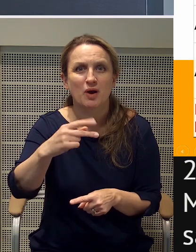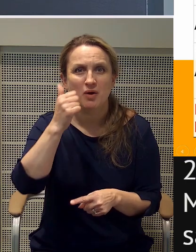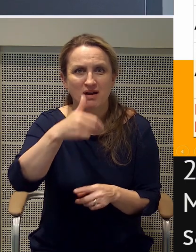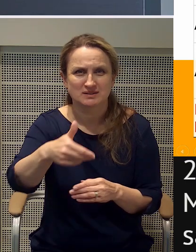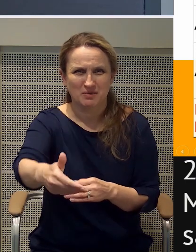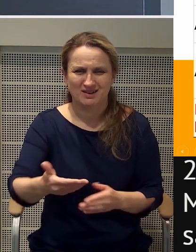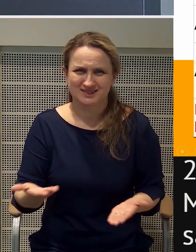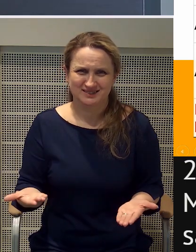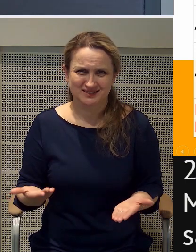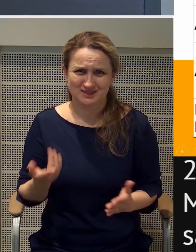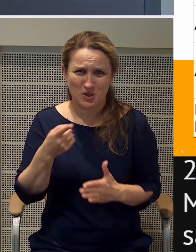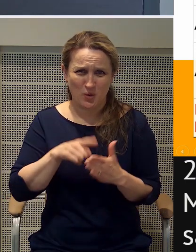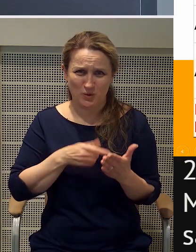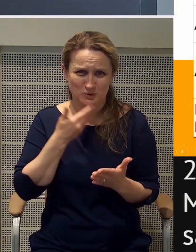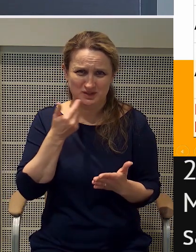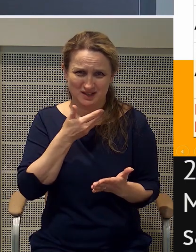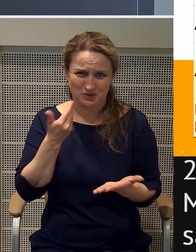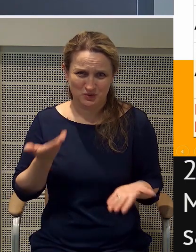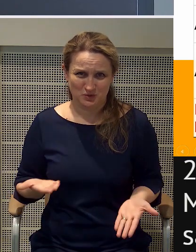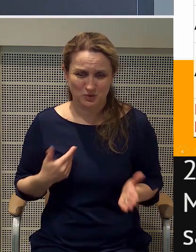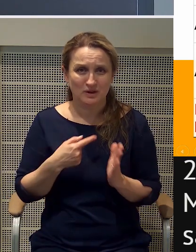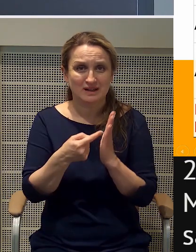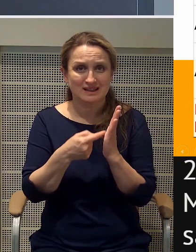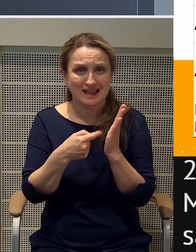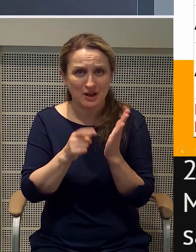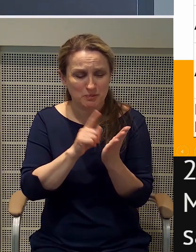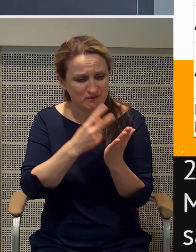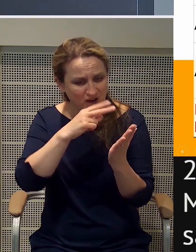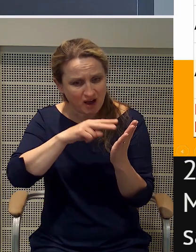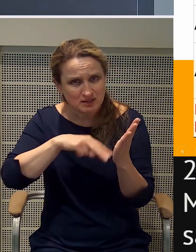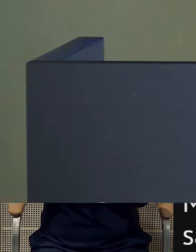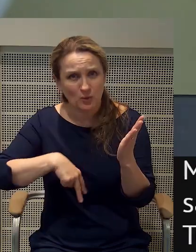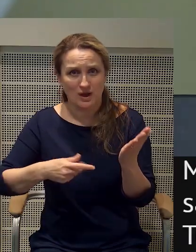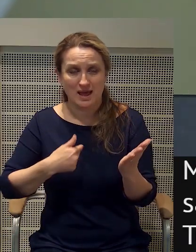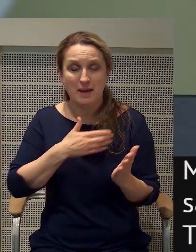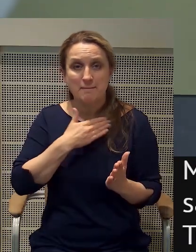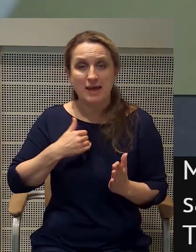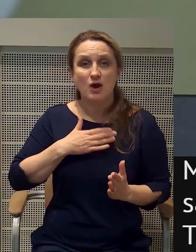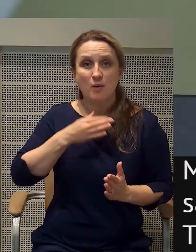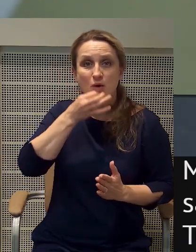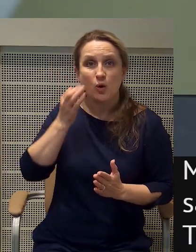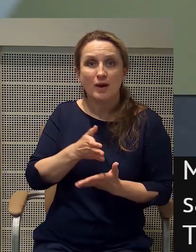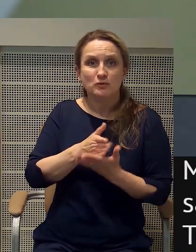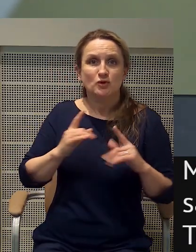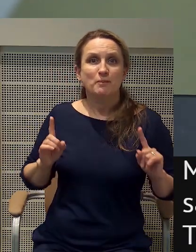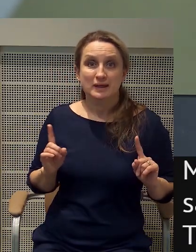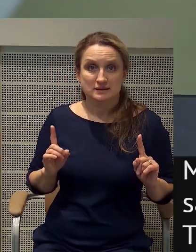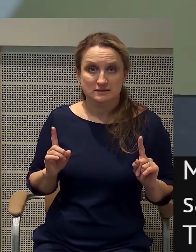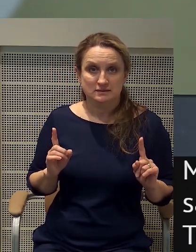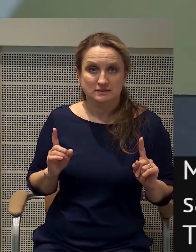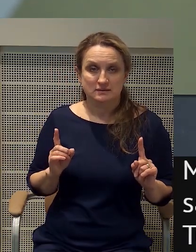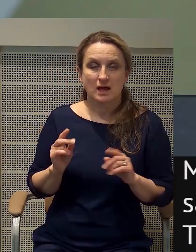if it's one person every 20 years on average. So I'm convinced that